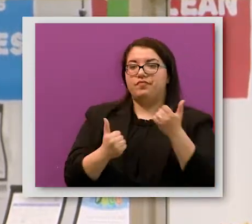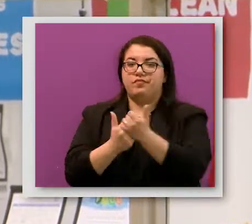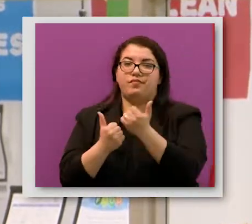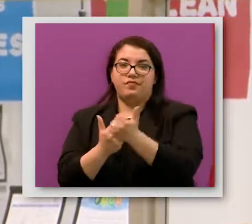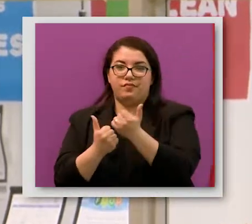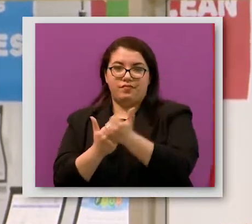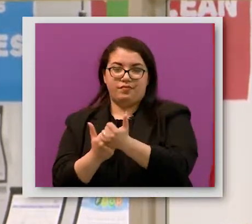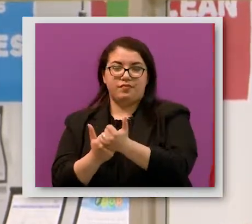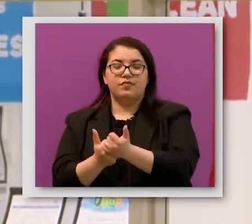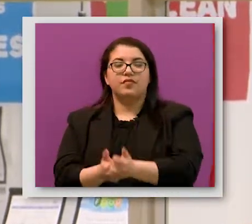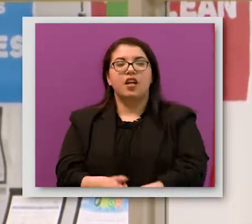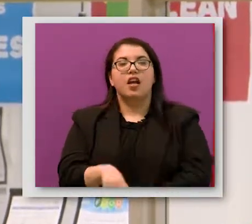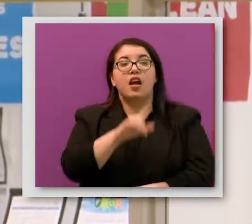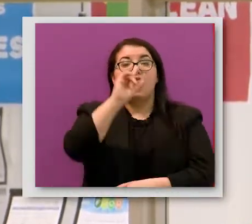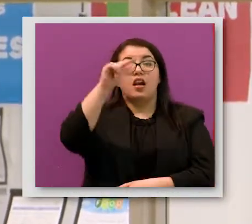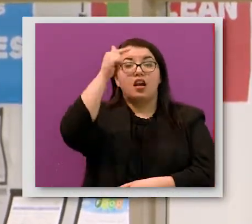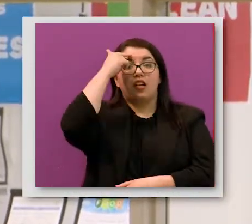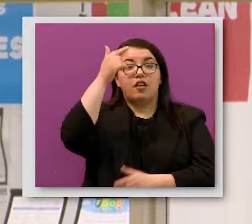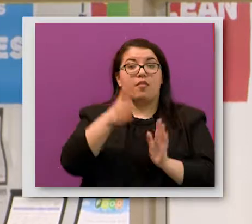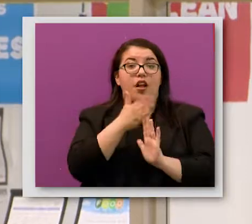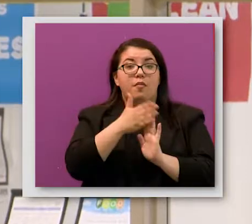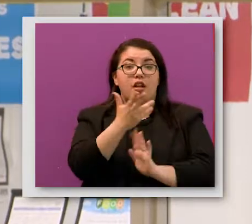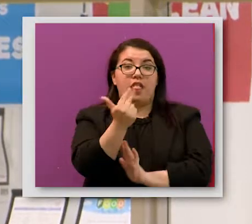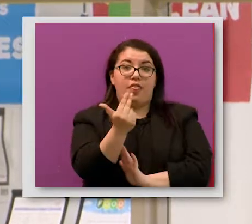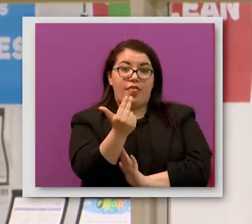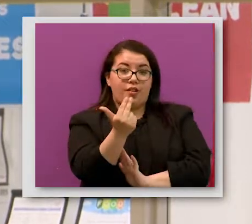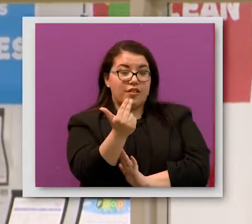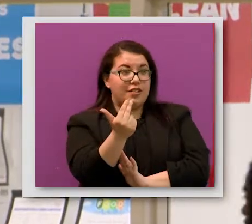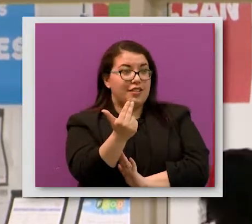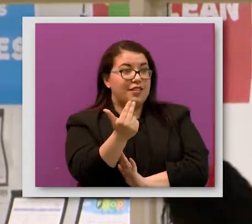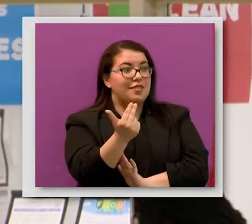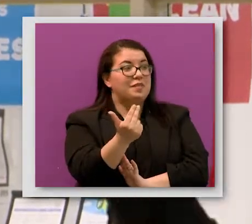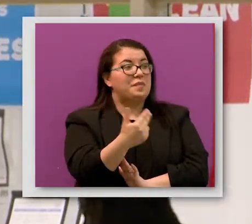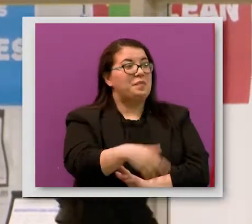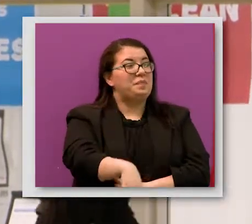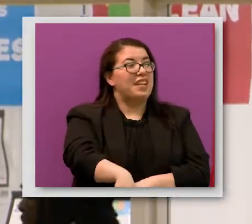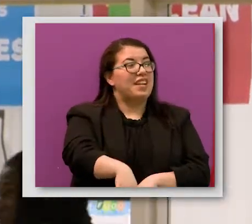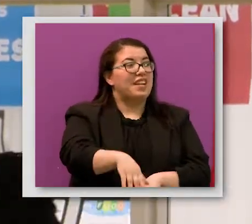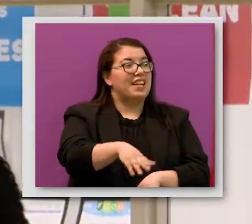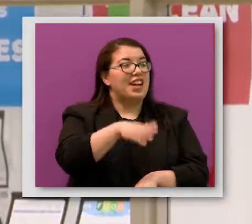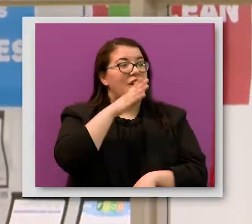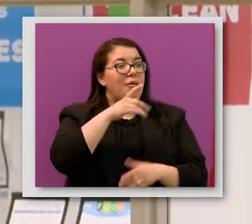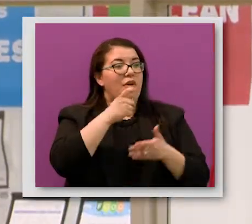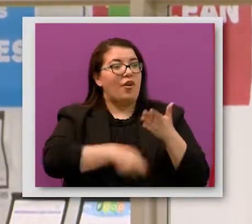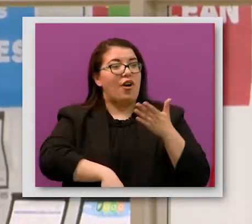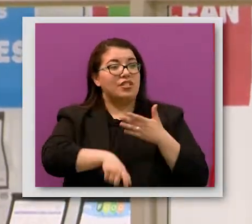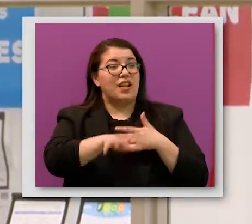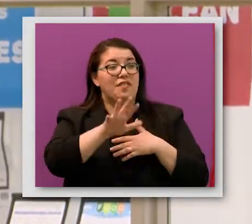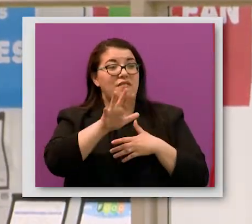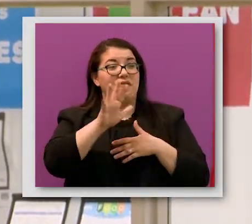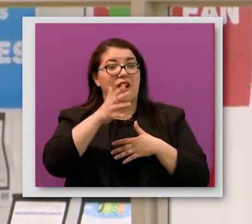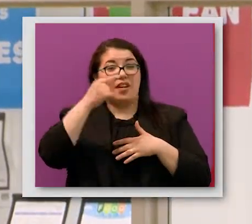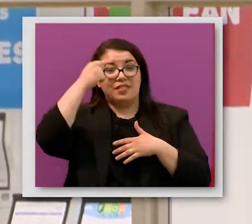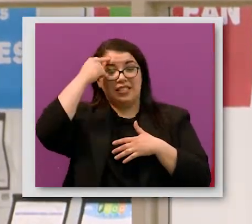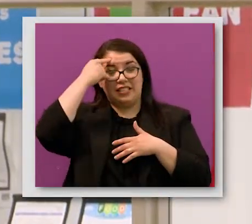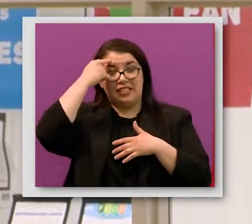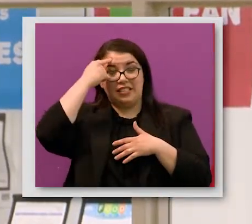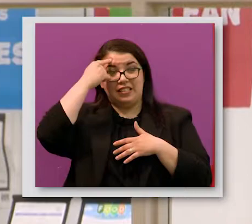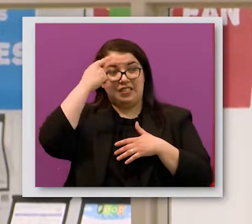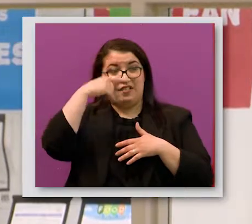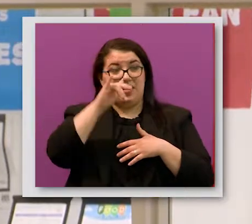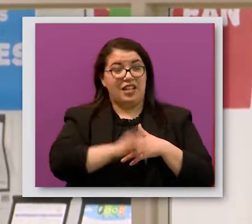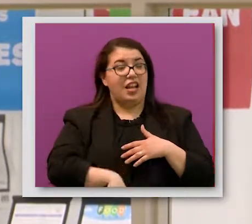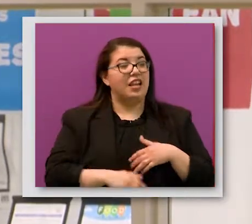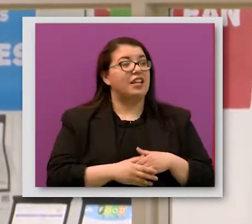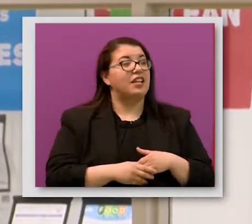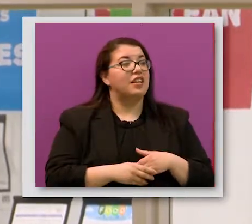$13 for government operations, shout out to fair elections, which would cost a nickel of that to fully fund. And then